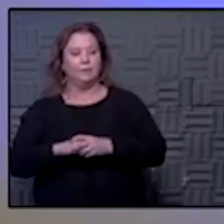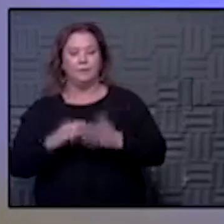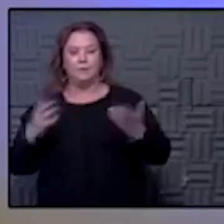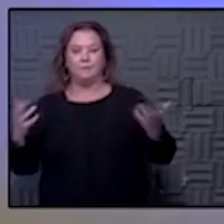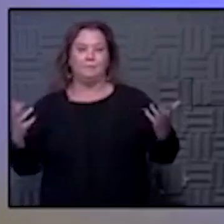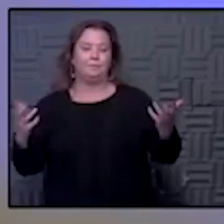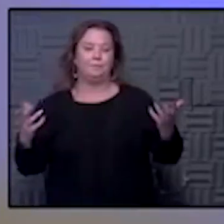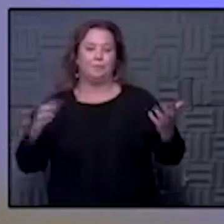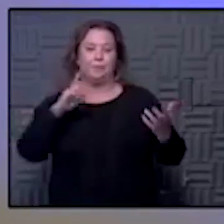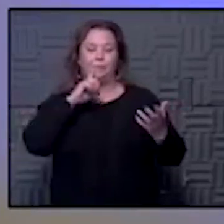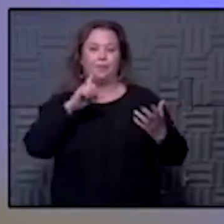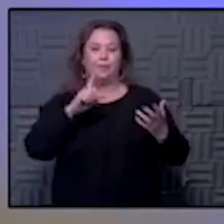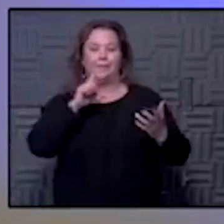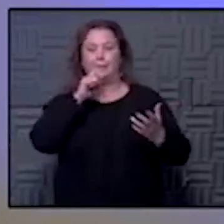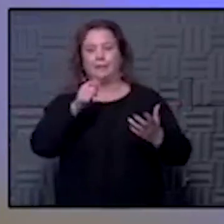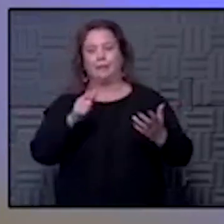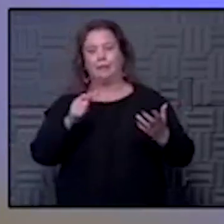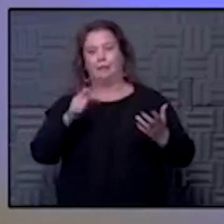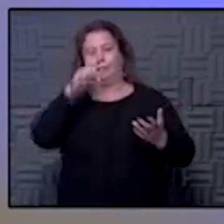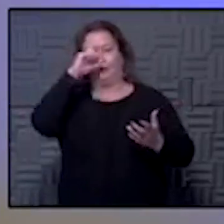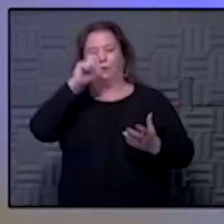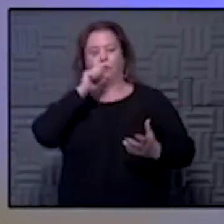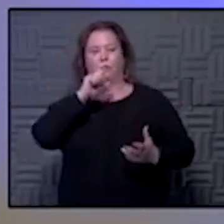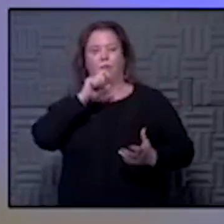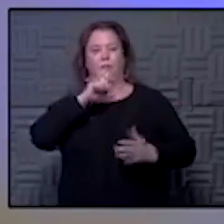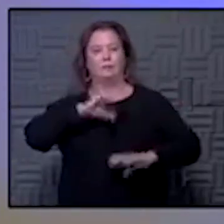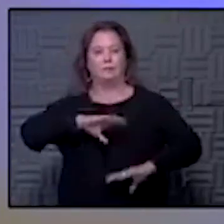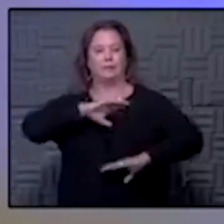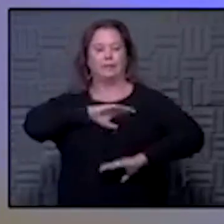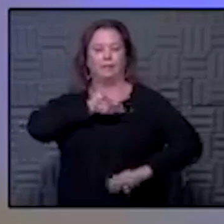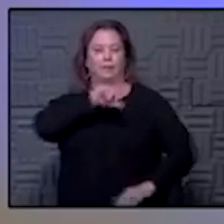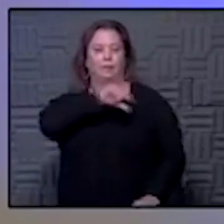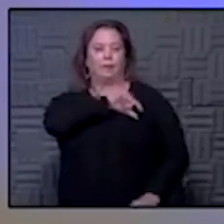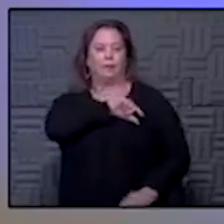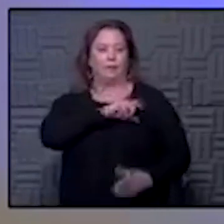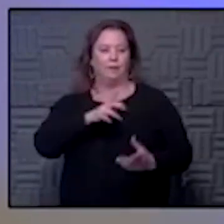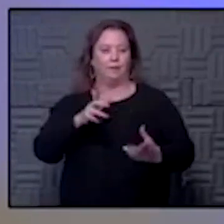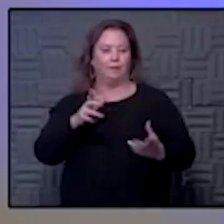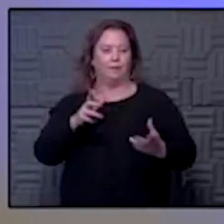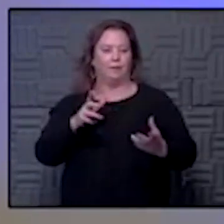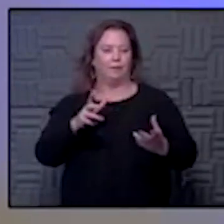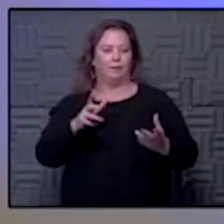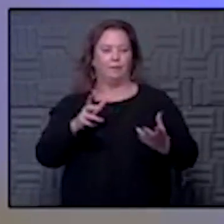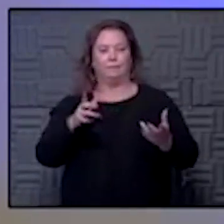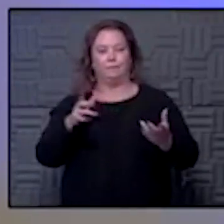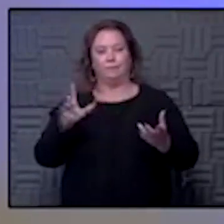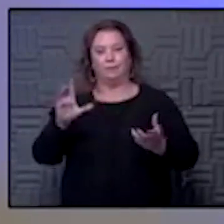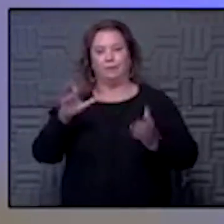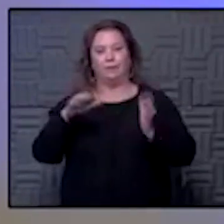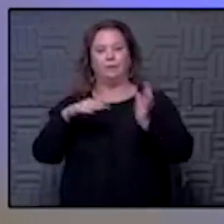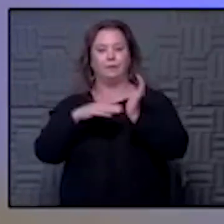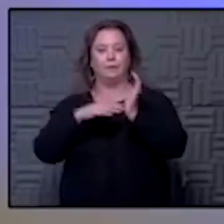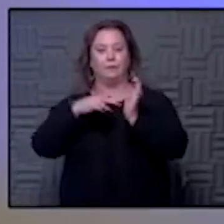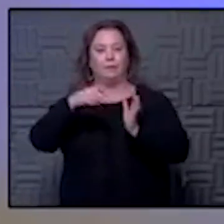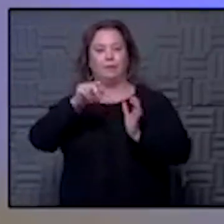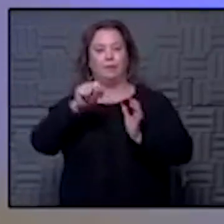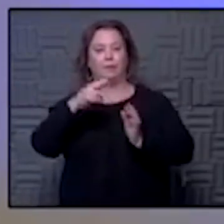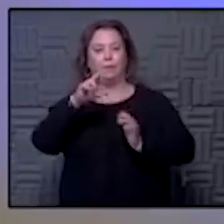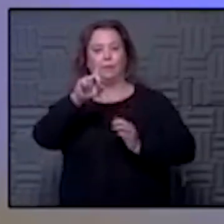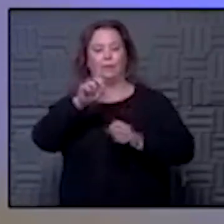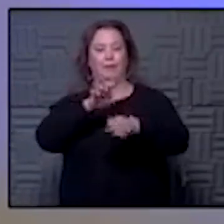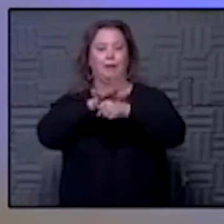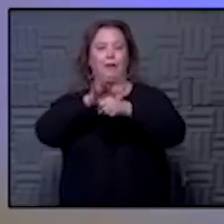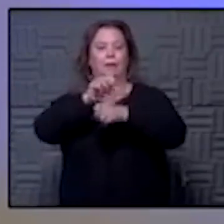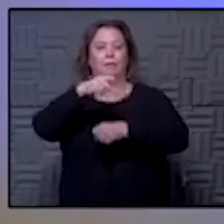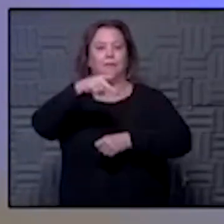purely not because you didn't meet criteria. It's purely lack of, as Dr. Bahuda mentioned, enough space